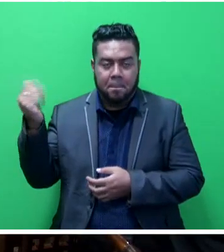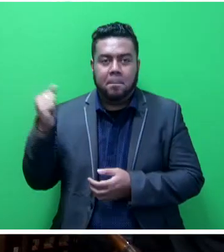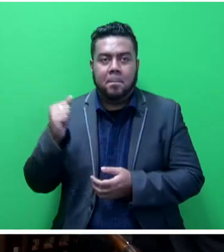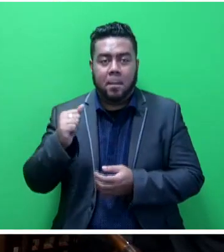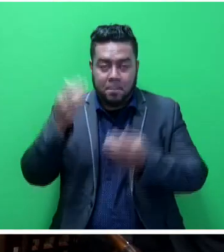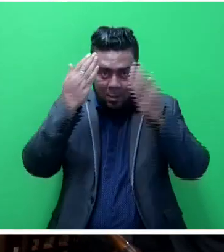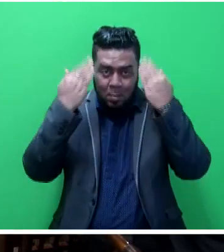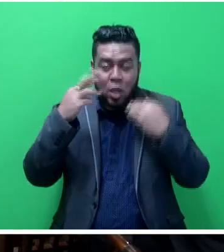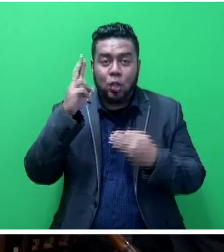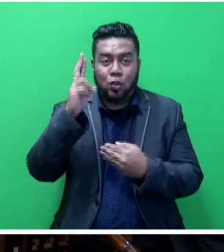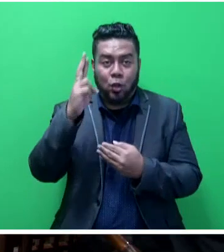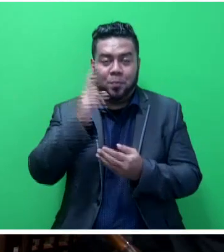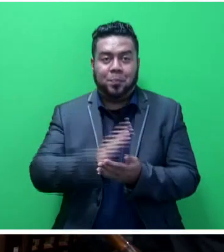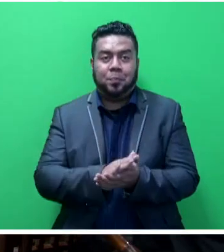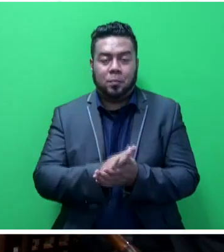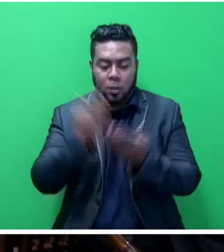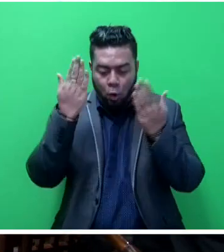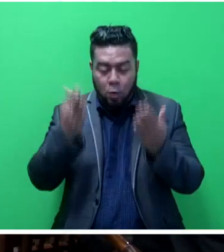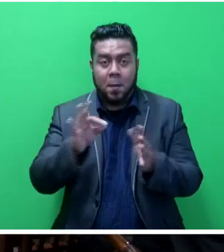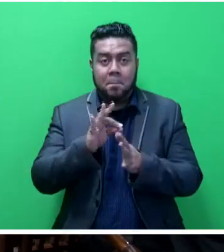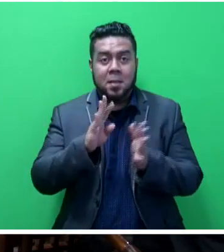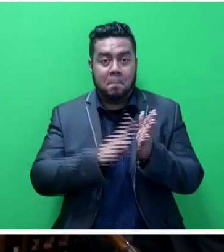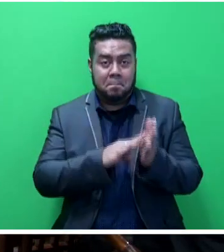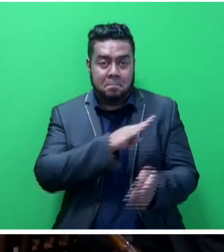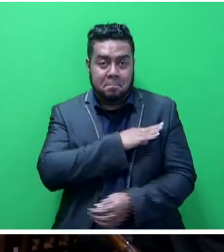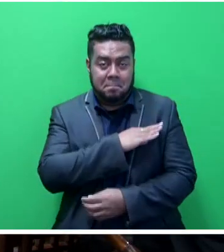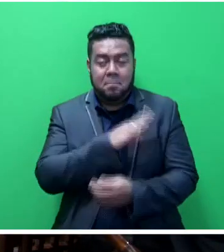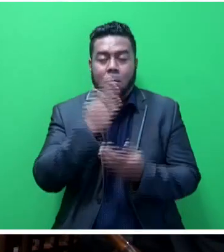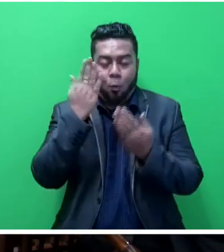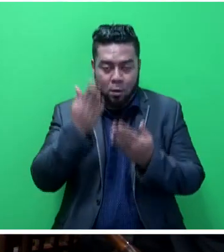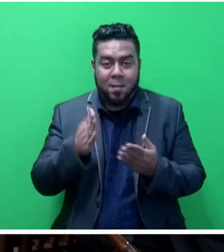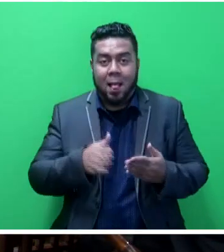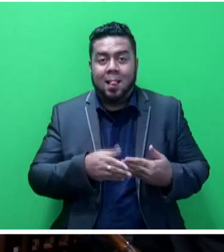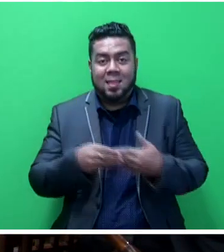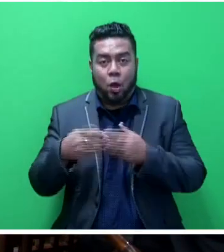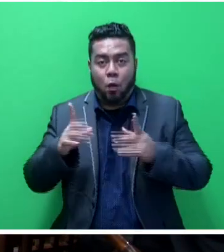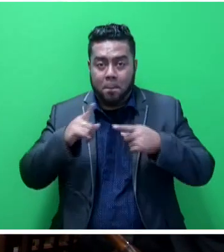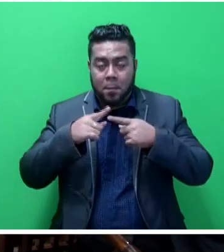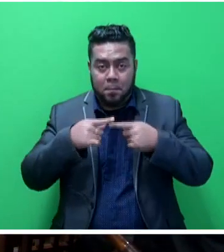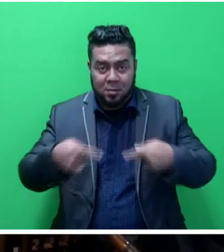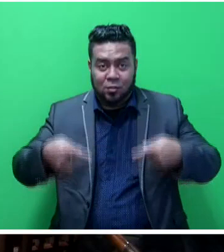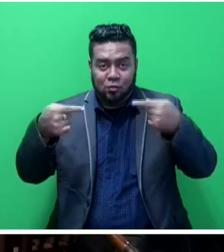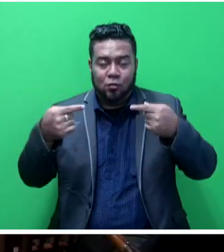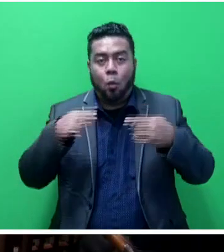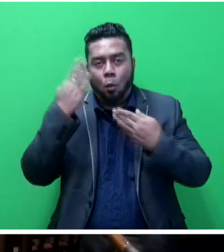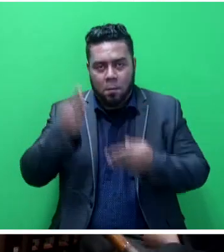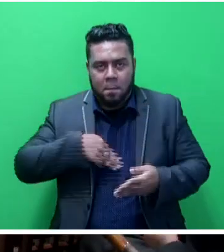Mr. Speaker, sir, Honorable Prime Minister, Honorable Leader of Opposition, Honorable Members of